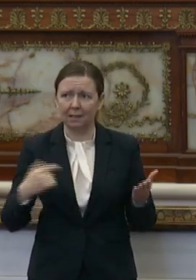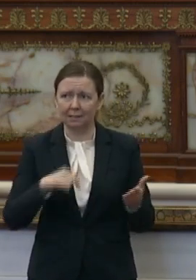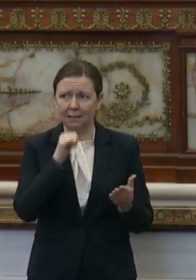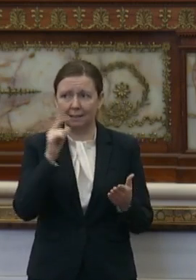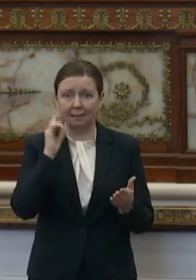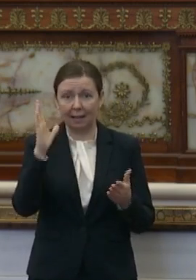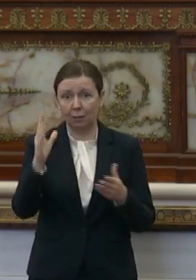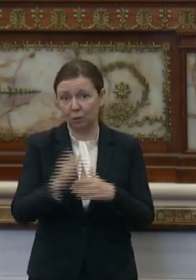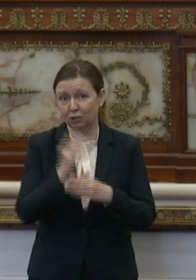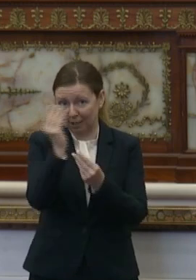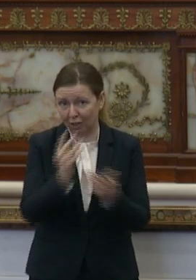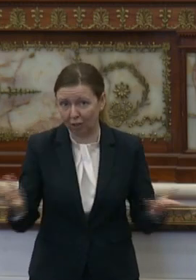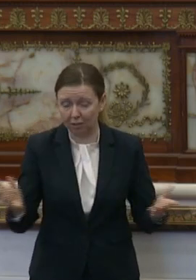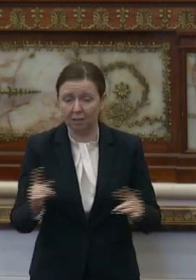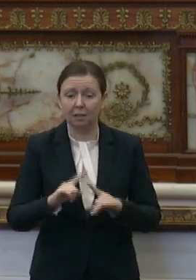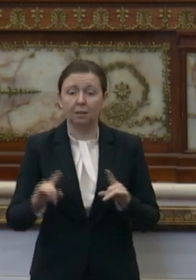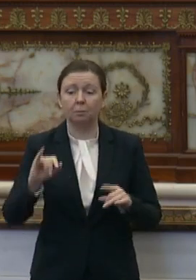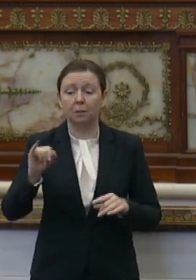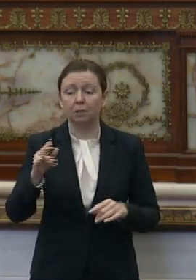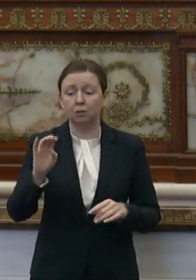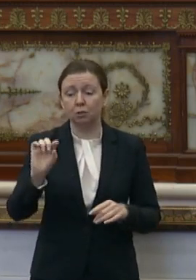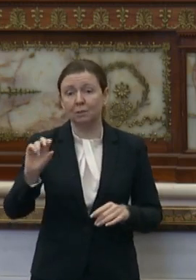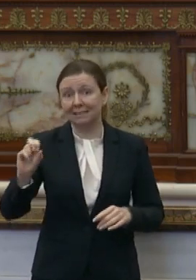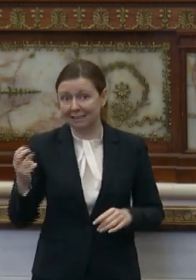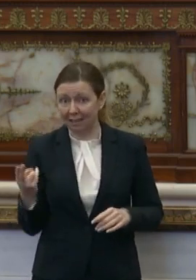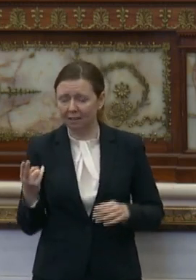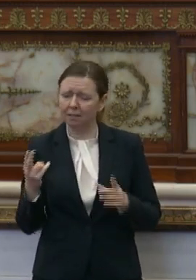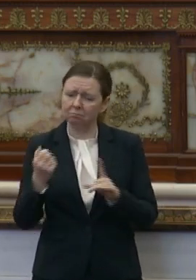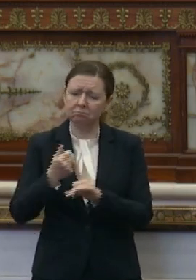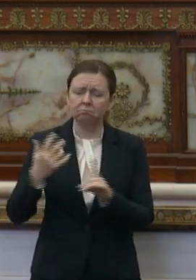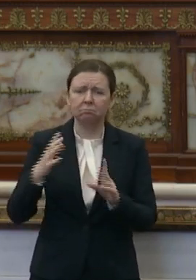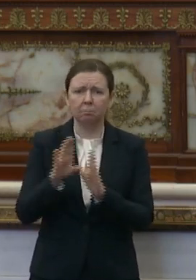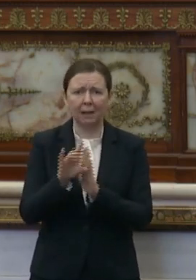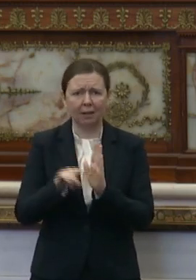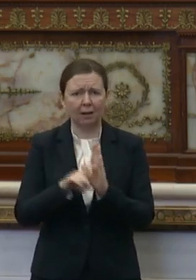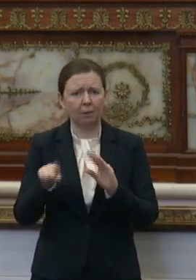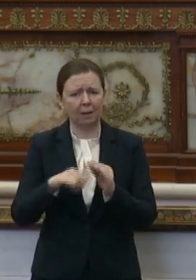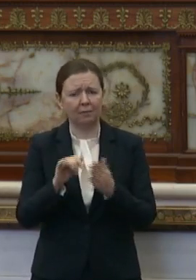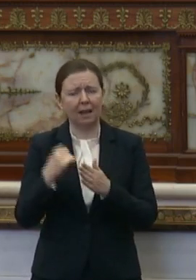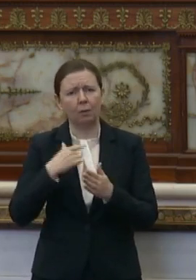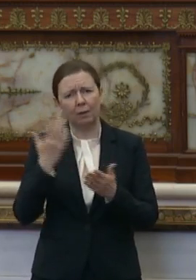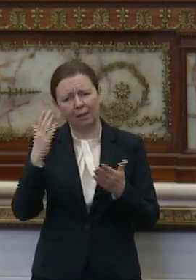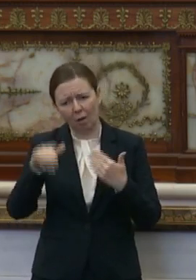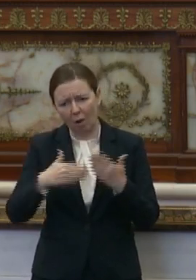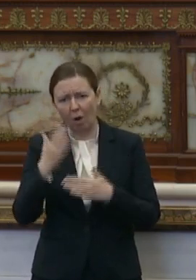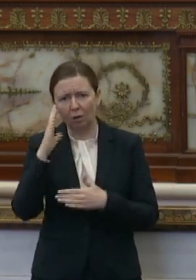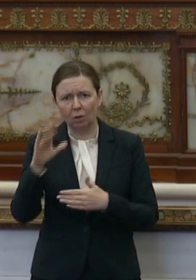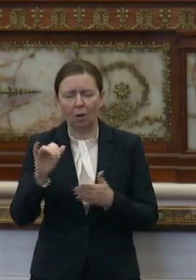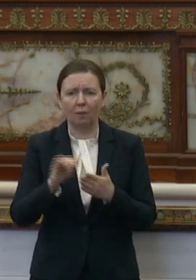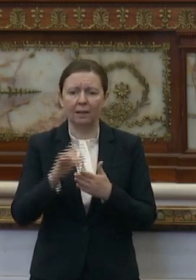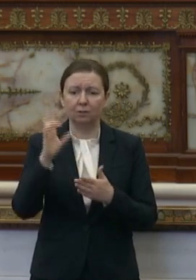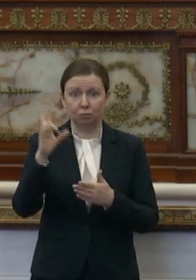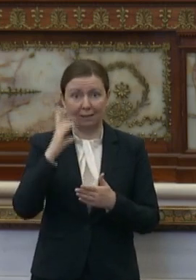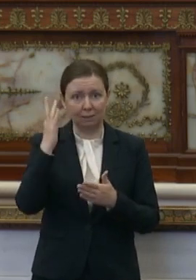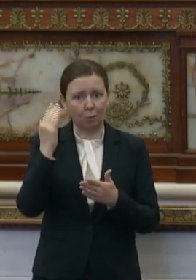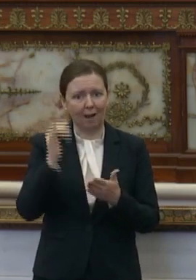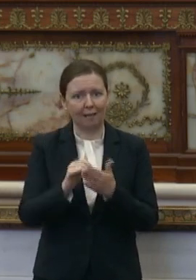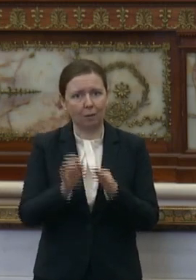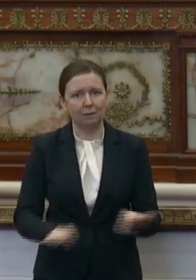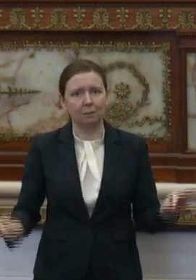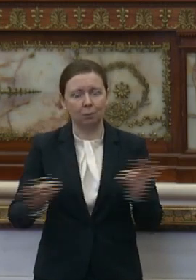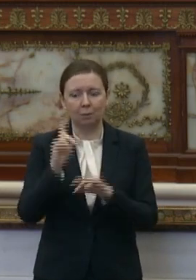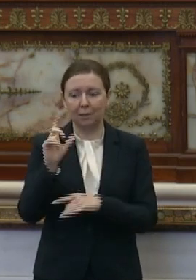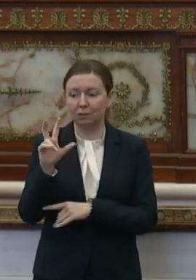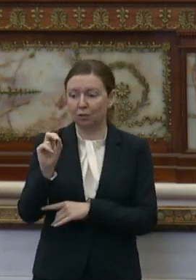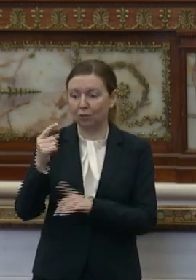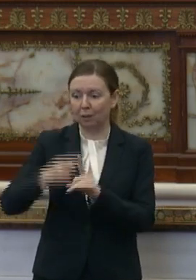was going to share. But, you know, Juneteenth, and he gave a little background. We all know that it was the reason why Juneteenth was so important, because